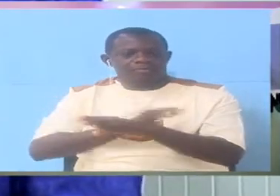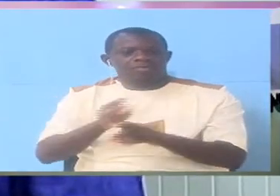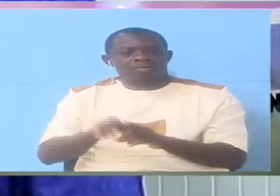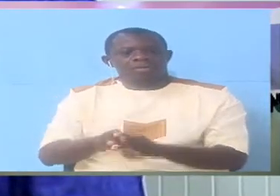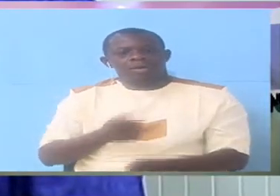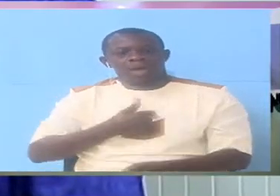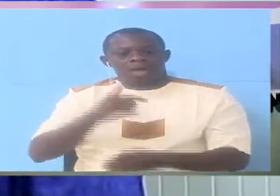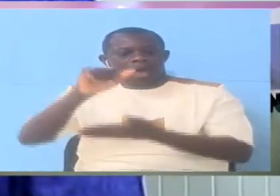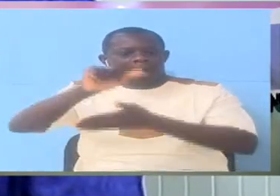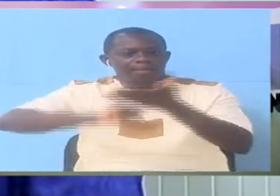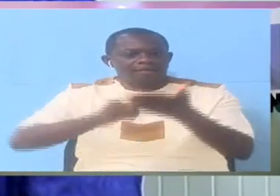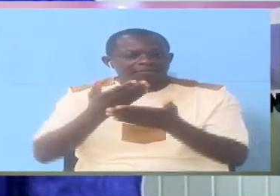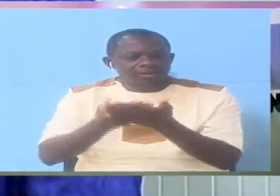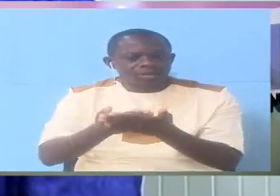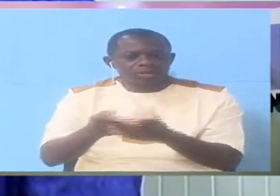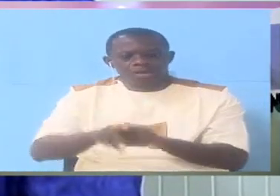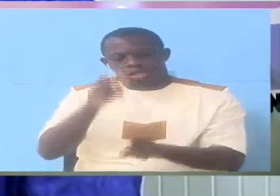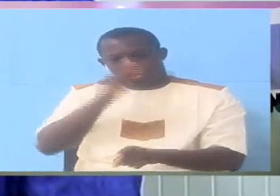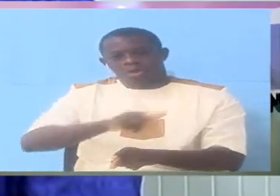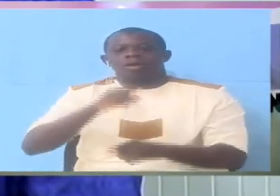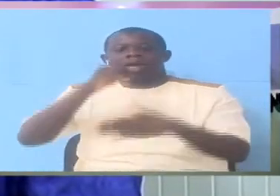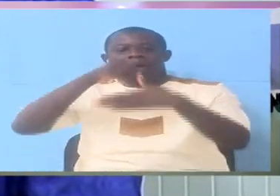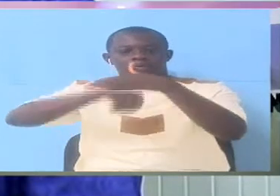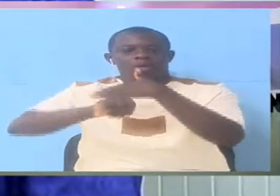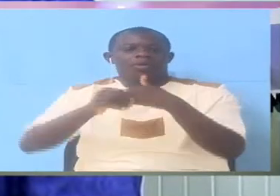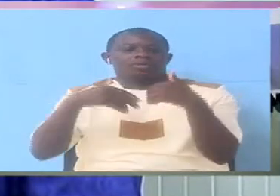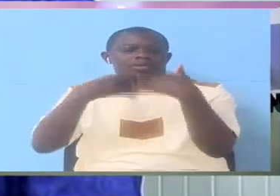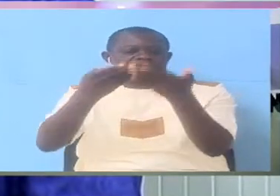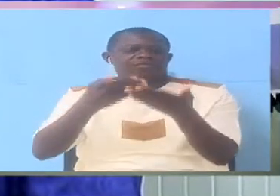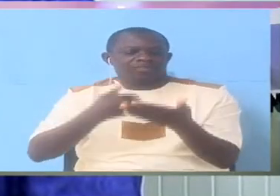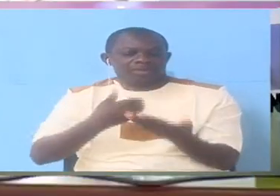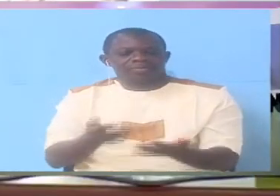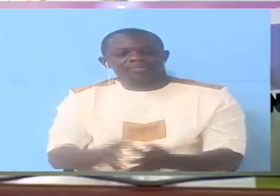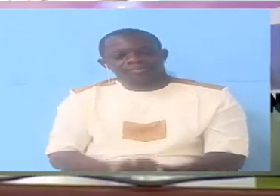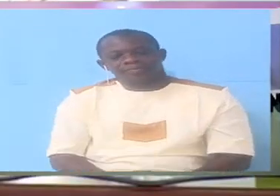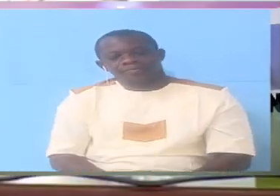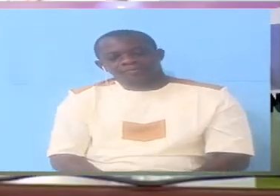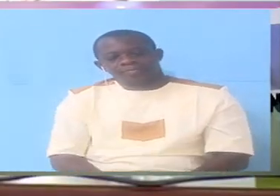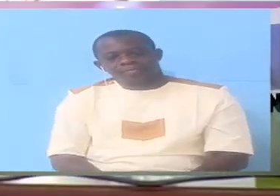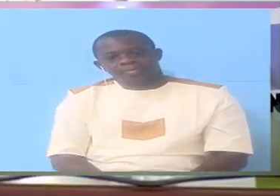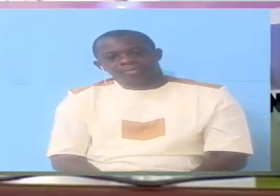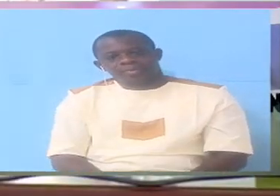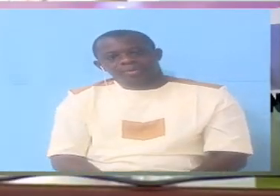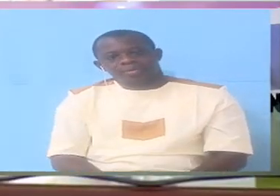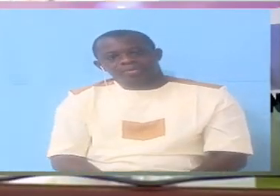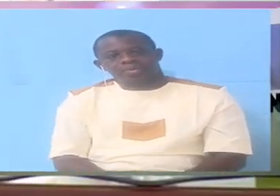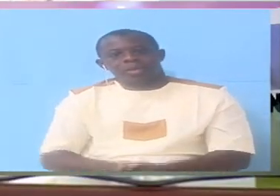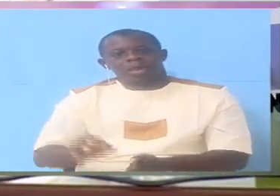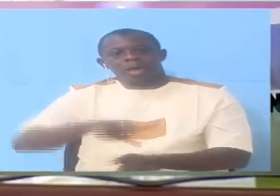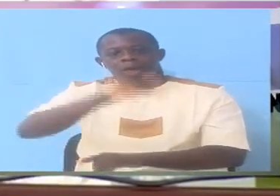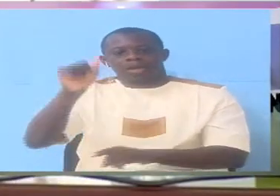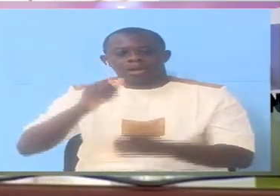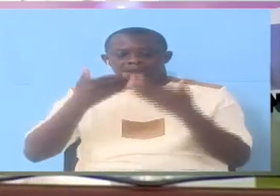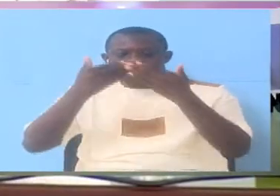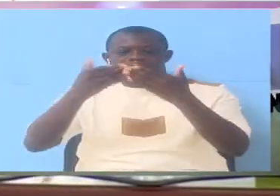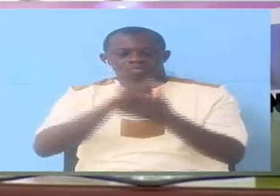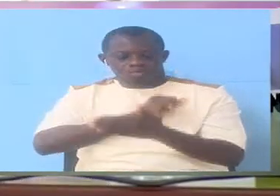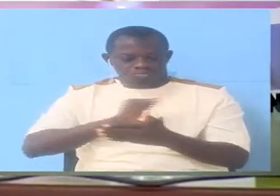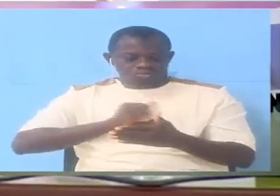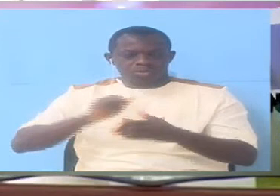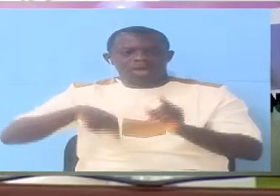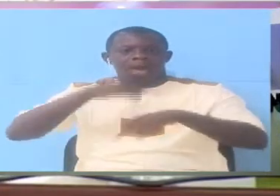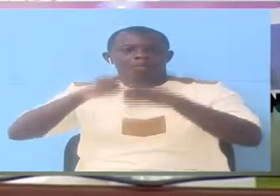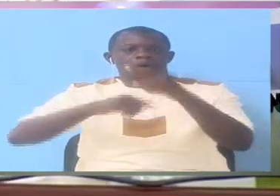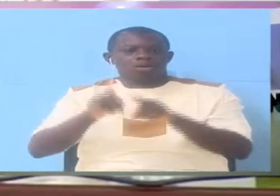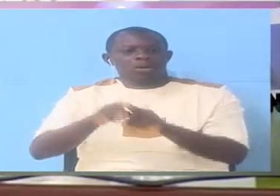Atlanta. And that was how I was employed. And tell us about your progression